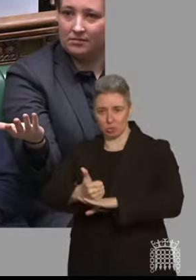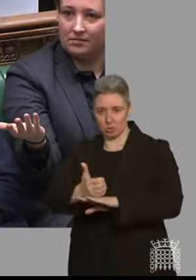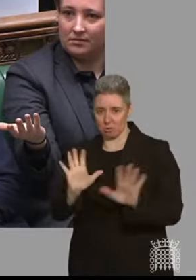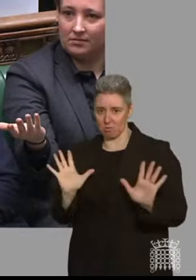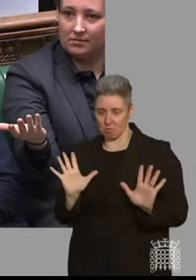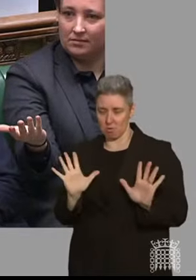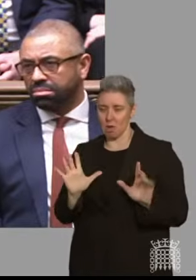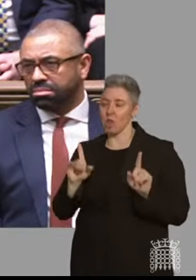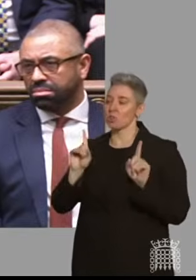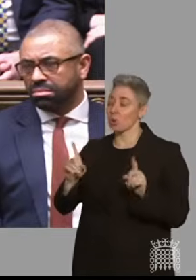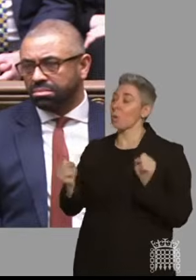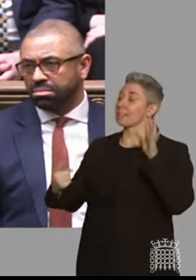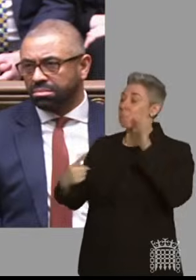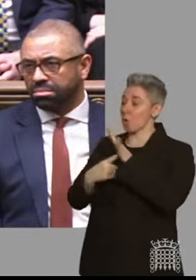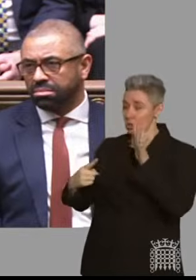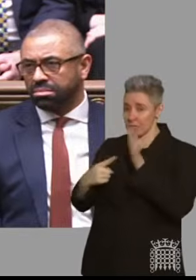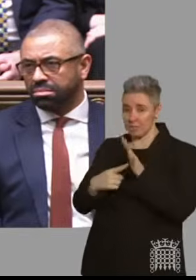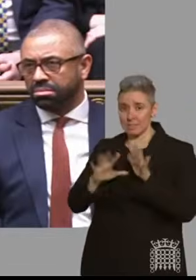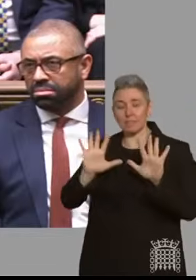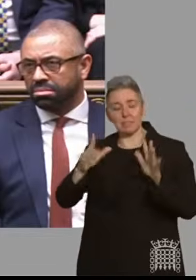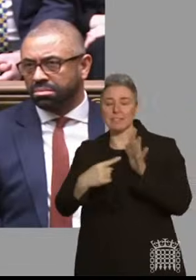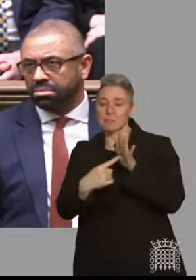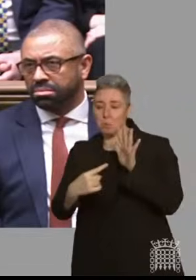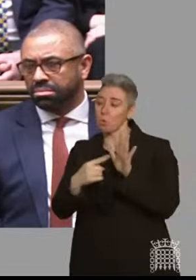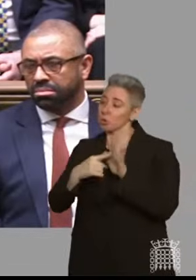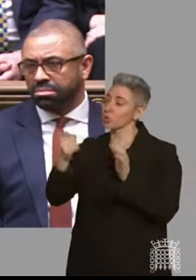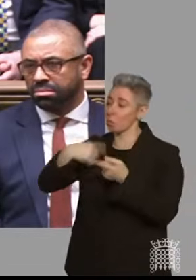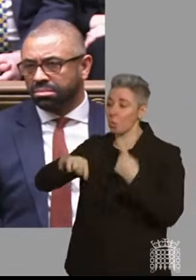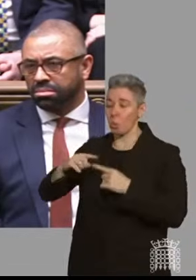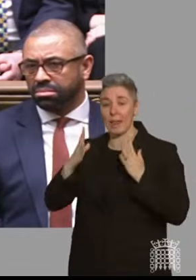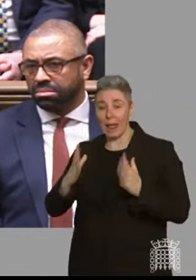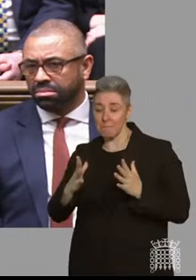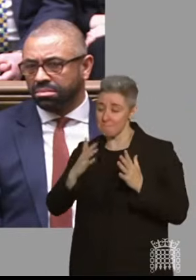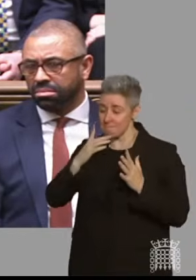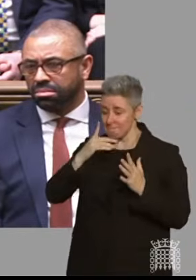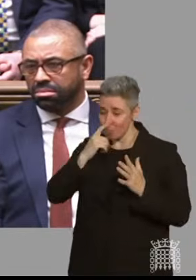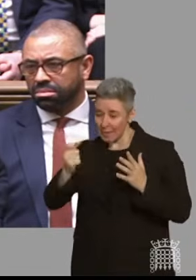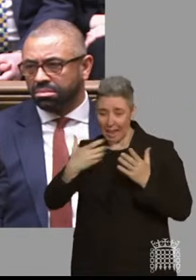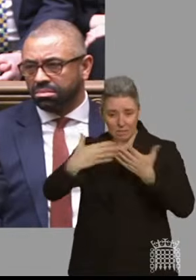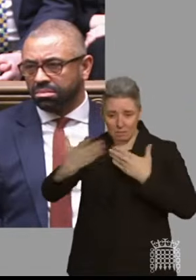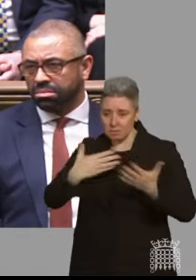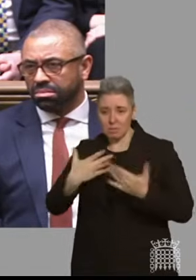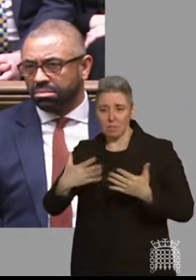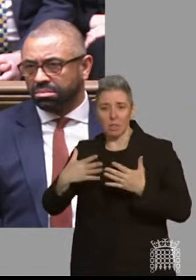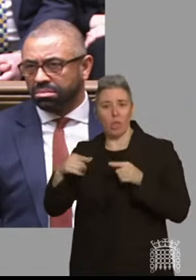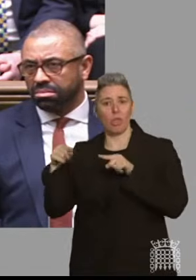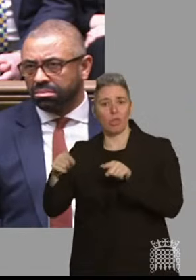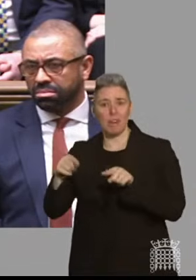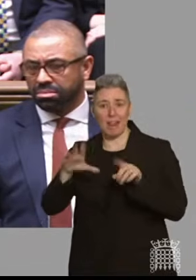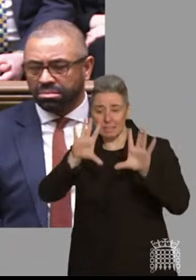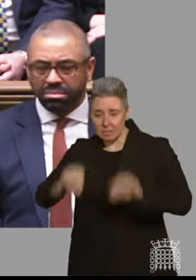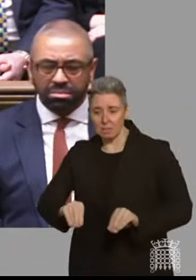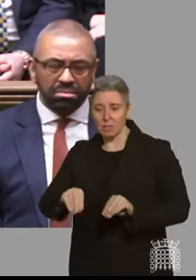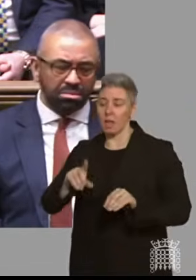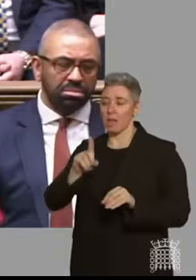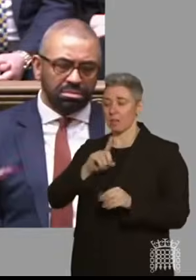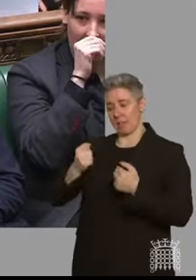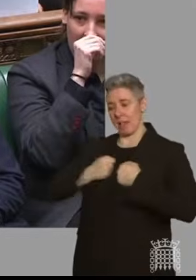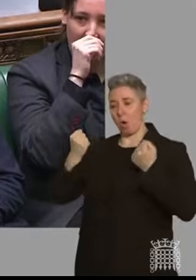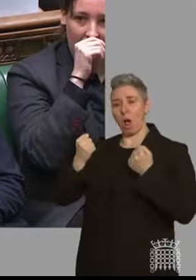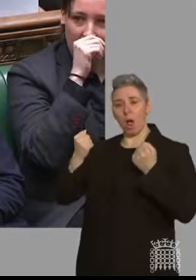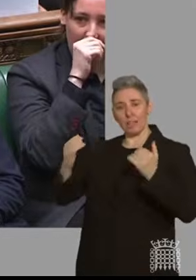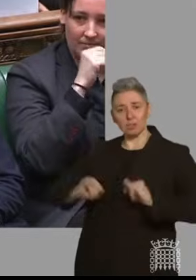have the tools to tackle this threat. That's what the extremism strategy will do, and I would urge him to wait for the Community Secretary to release the